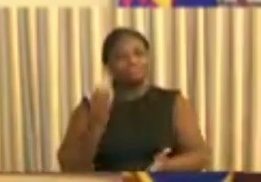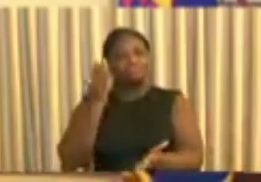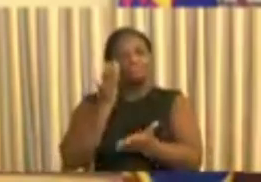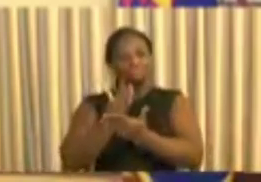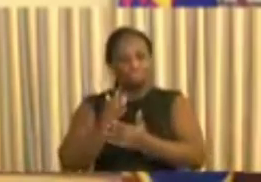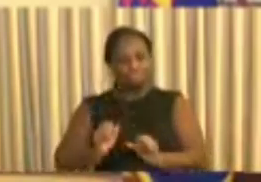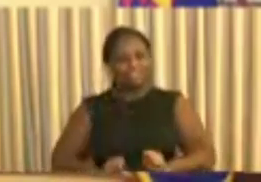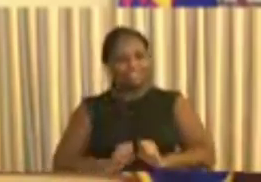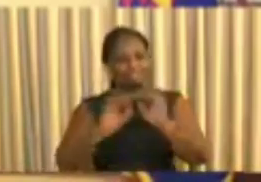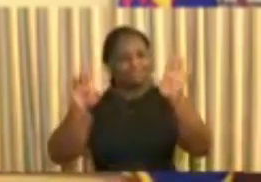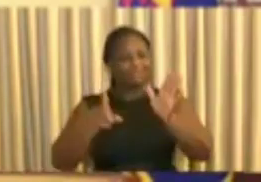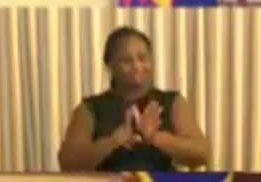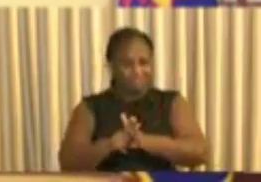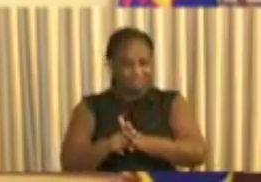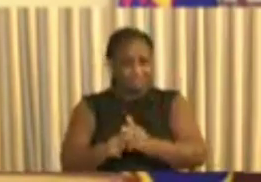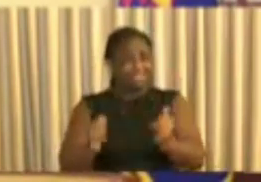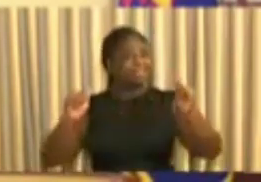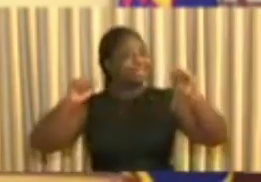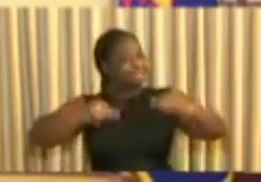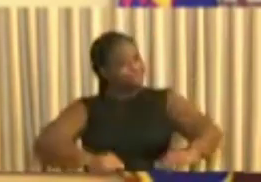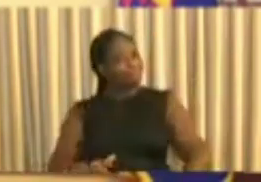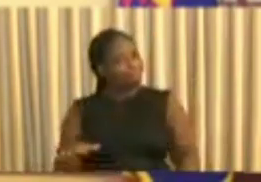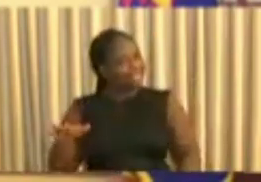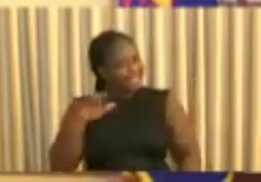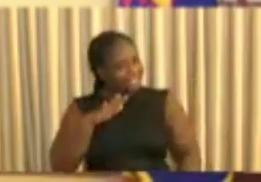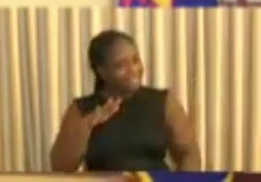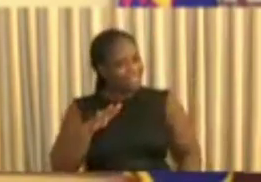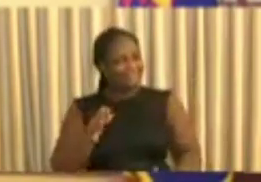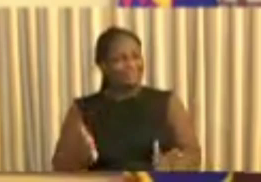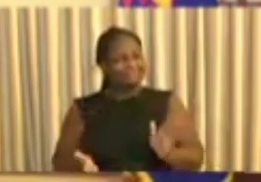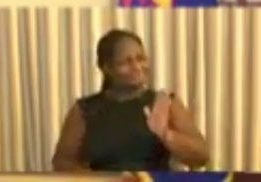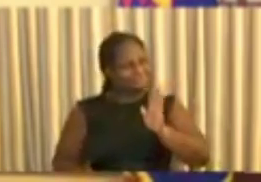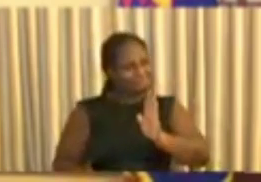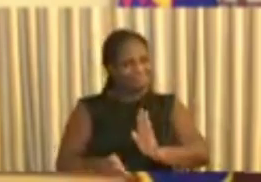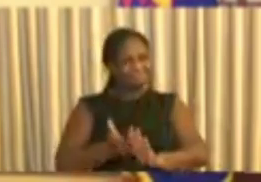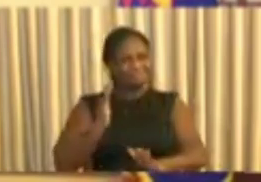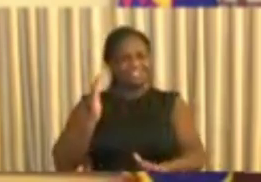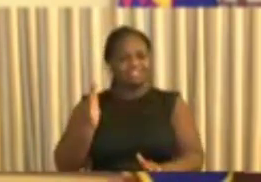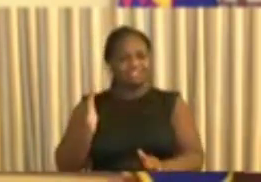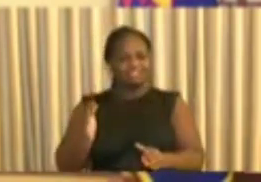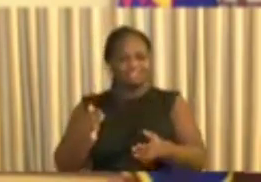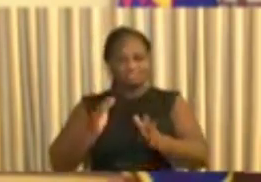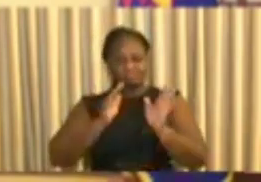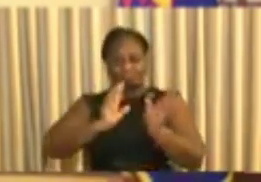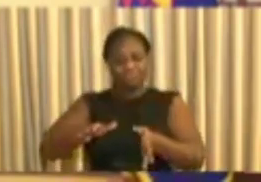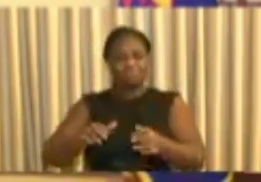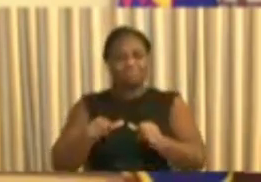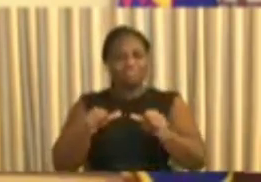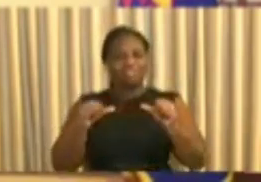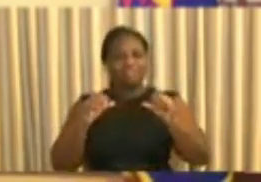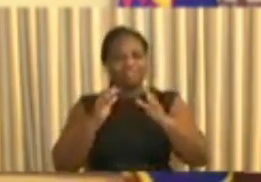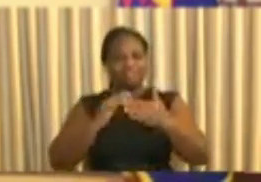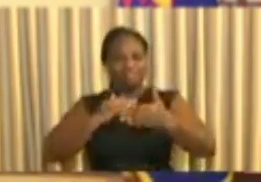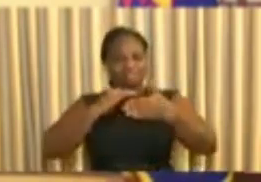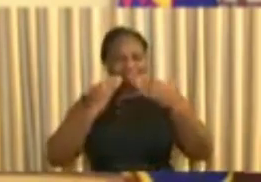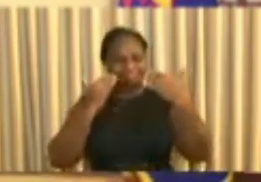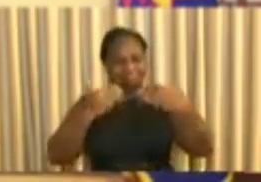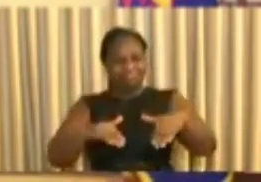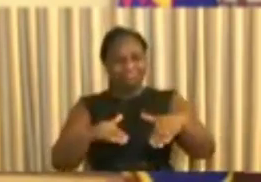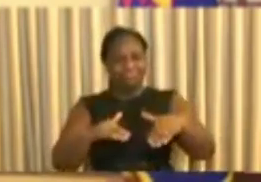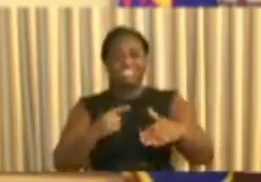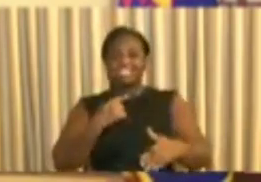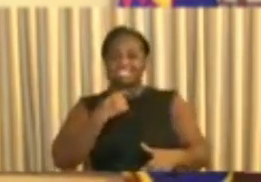of the virus, which will enable us to hasten the lifting of these restrictions and returning the